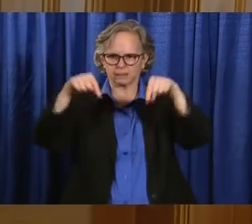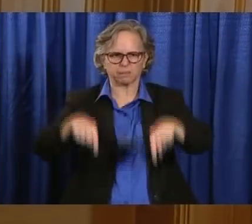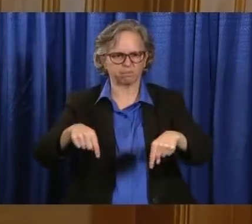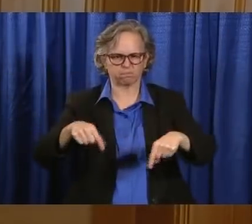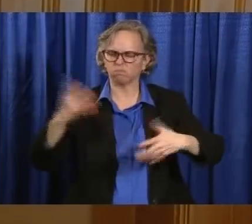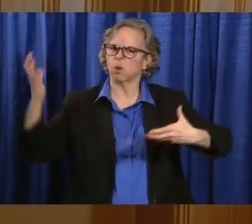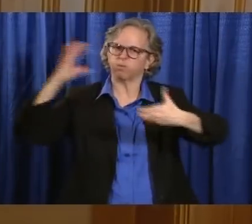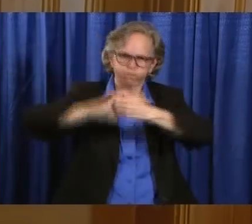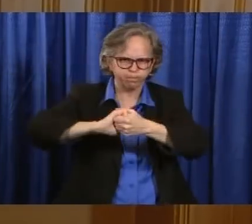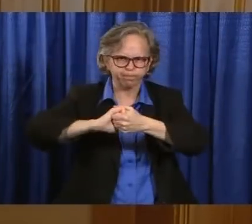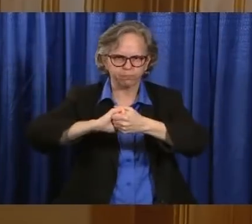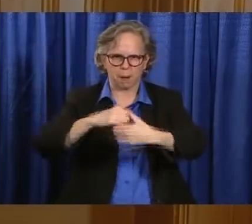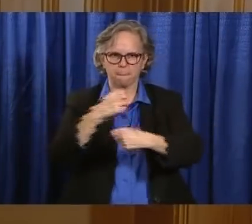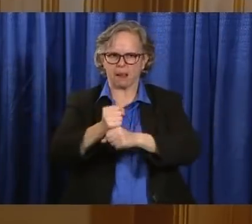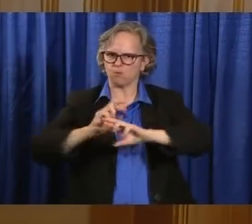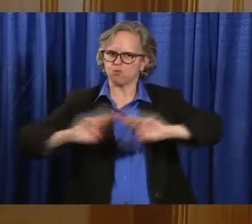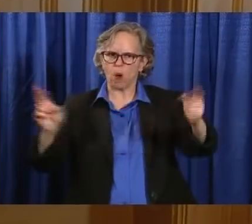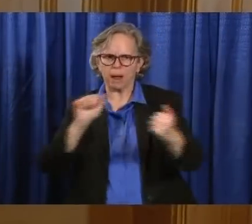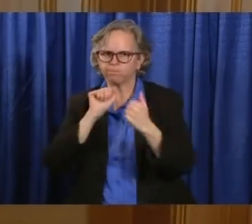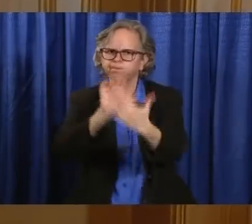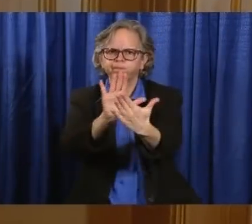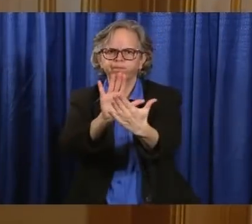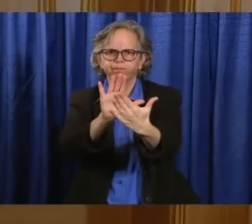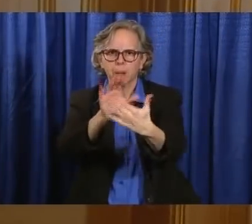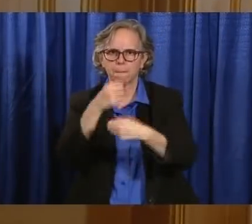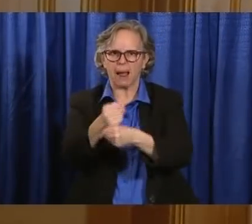ready to go, and they're going to start